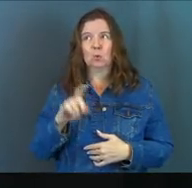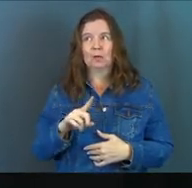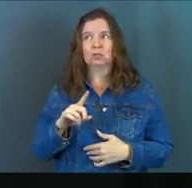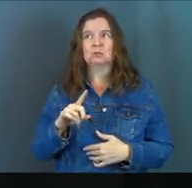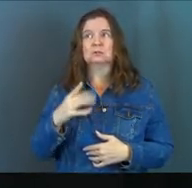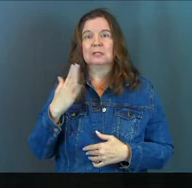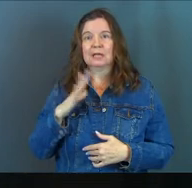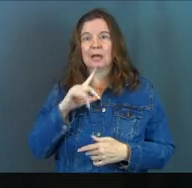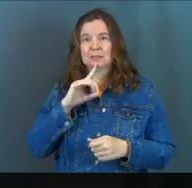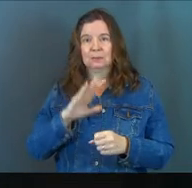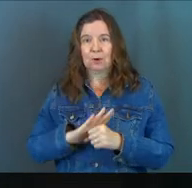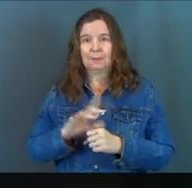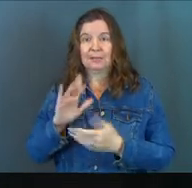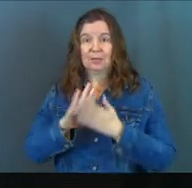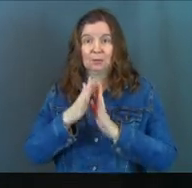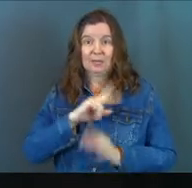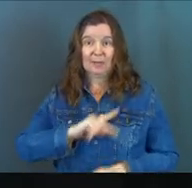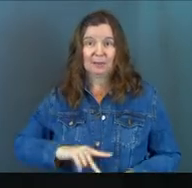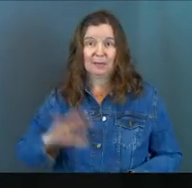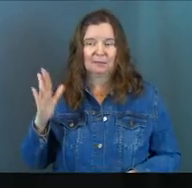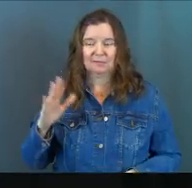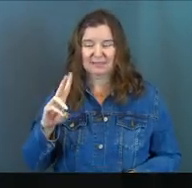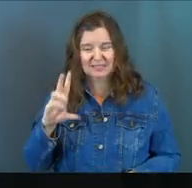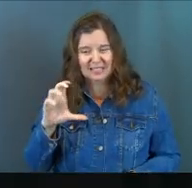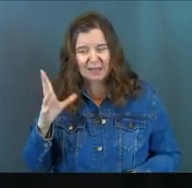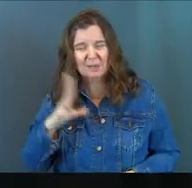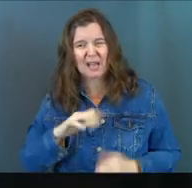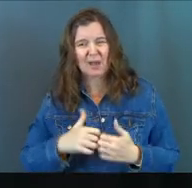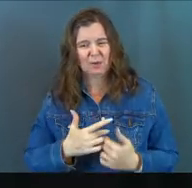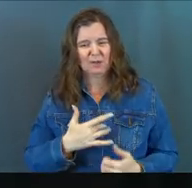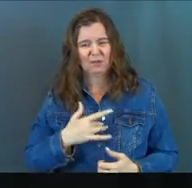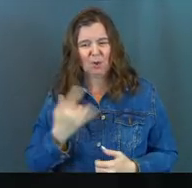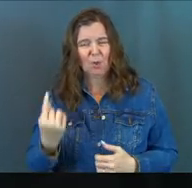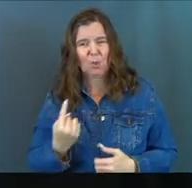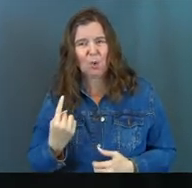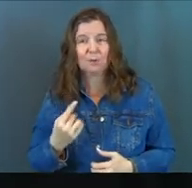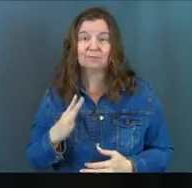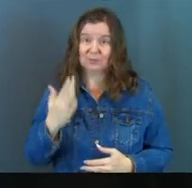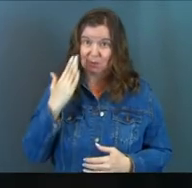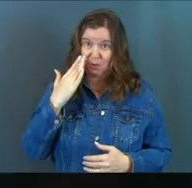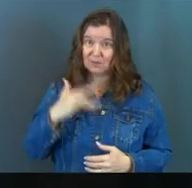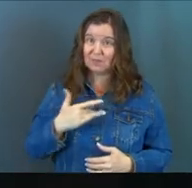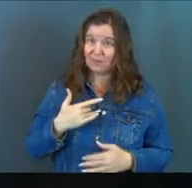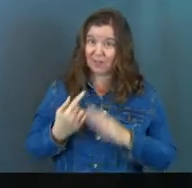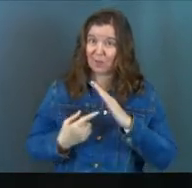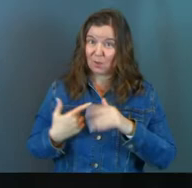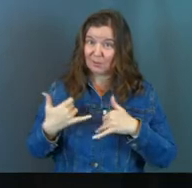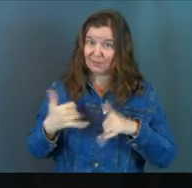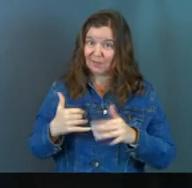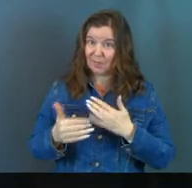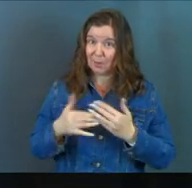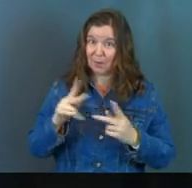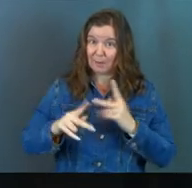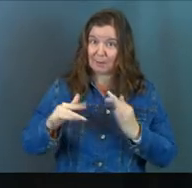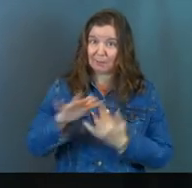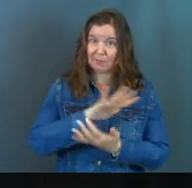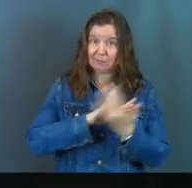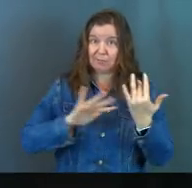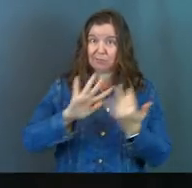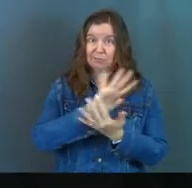questions God's promise to him. And you're like, 600 men, how could you feel alone? You ever feel alone in a crowd?